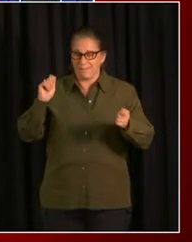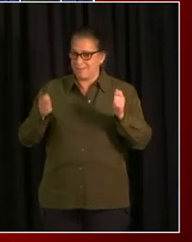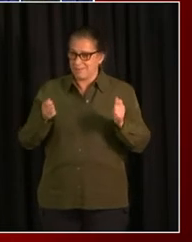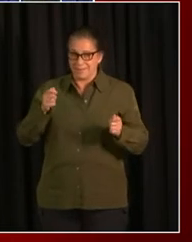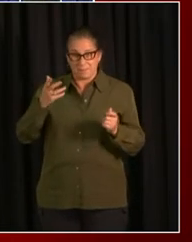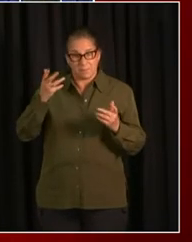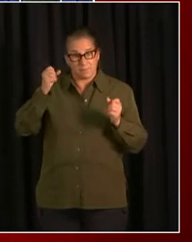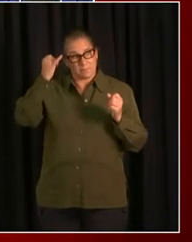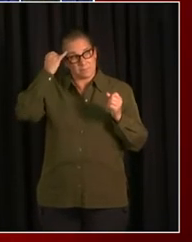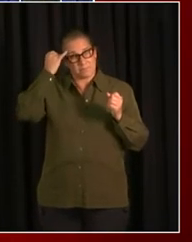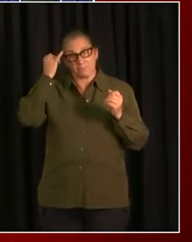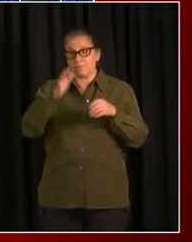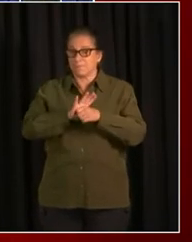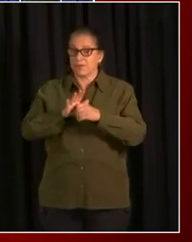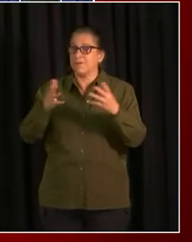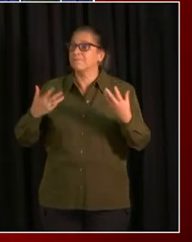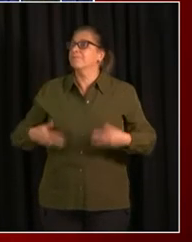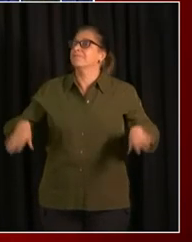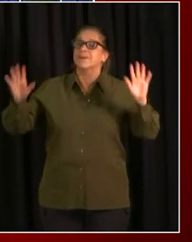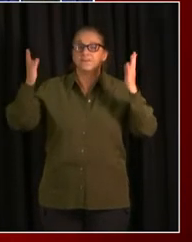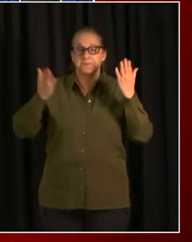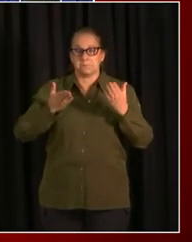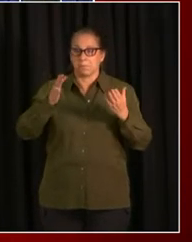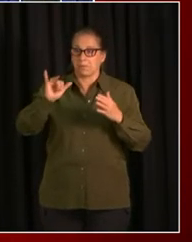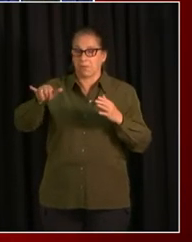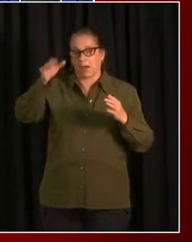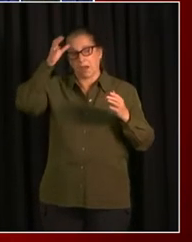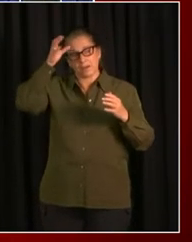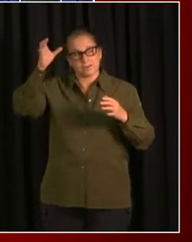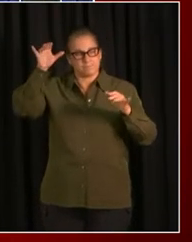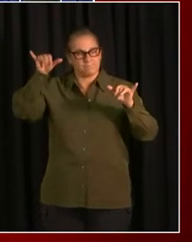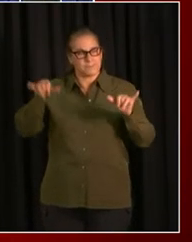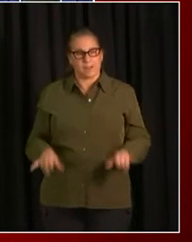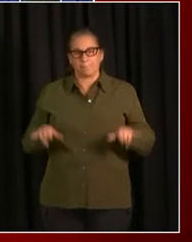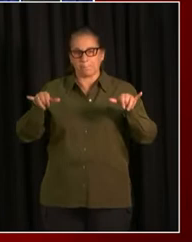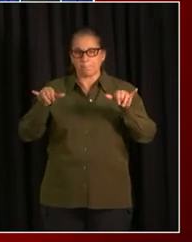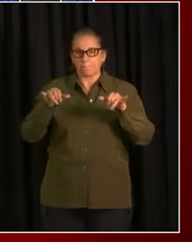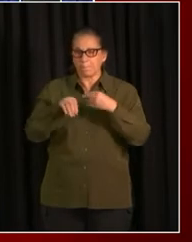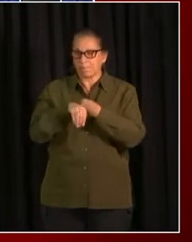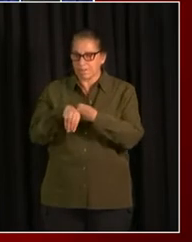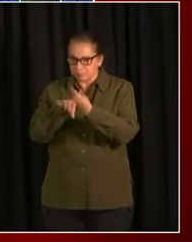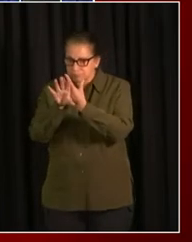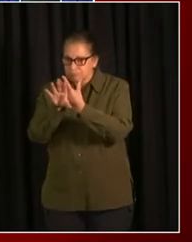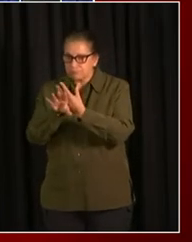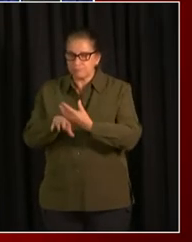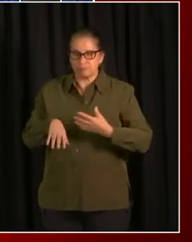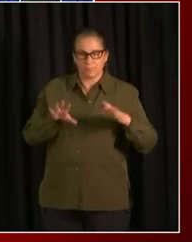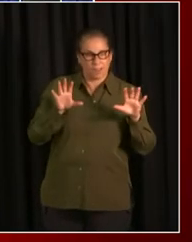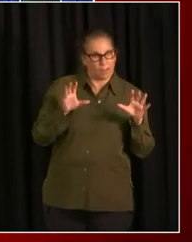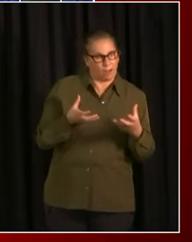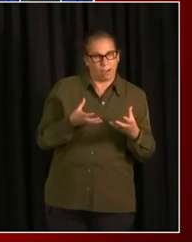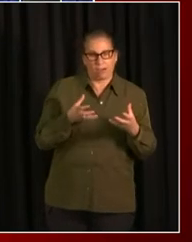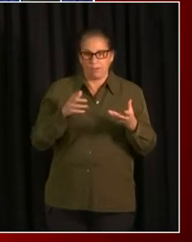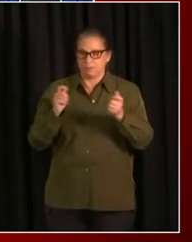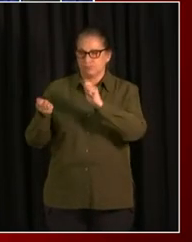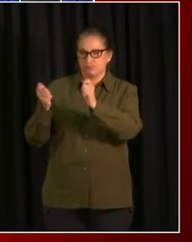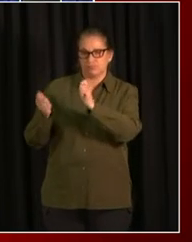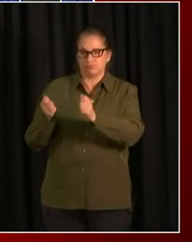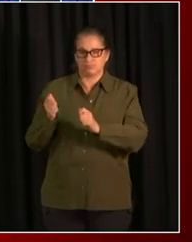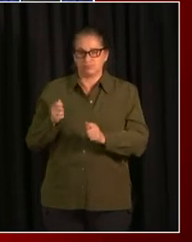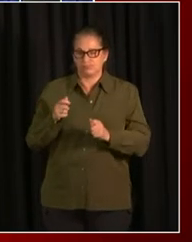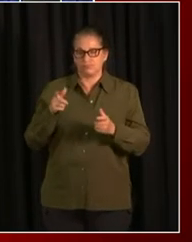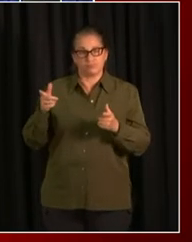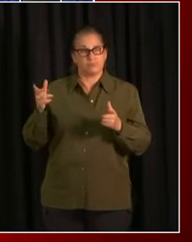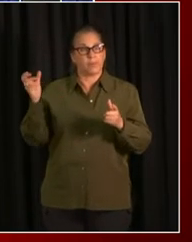have some form of in-person learning. And just the very last thing very quickly is you pointed out, I think quite rightly,